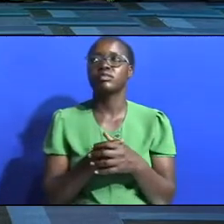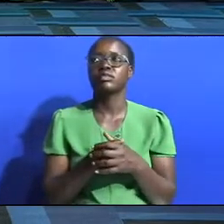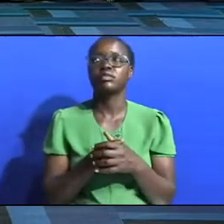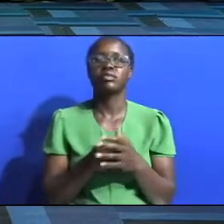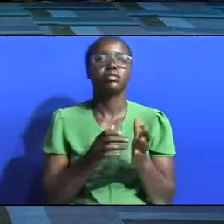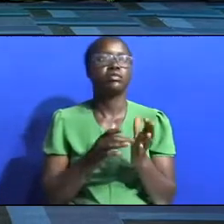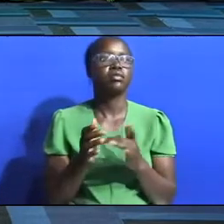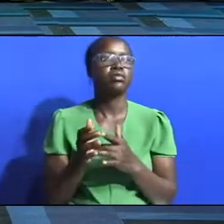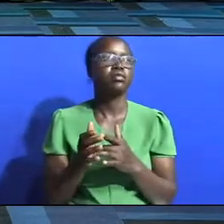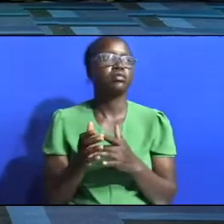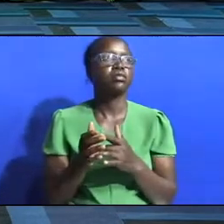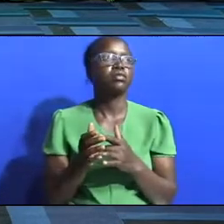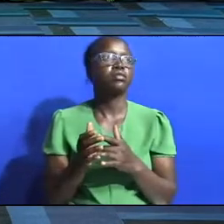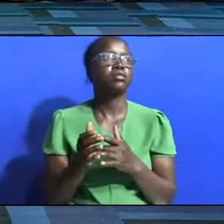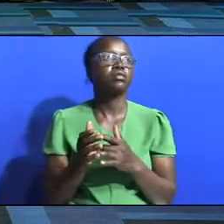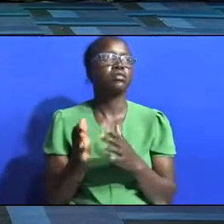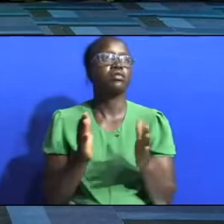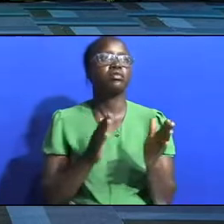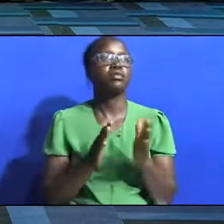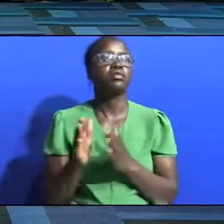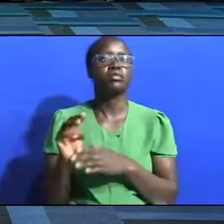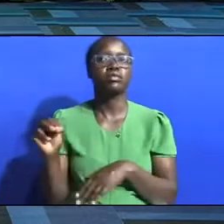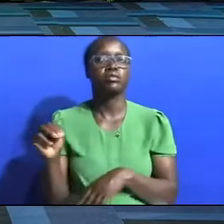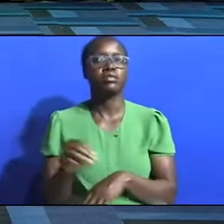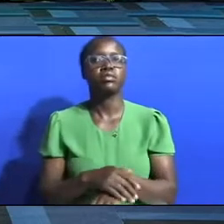would like Jesus to repair their will?